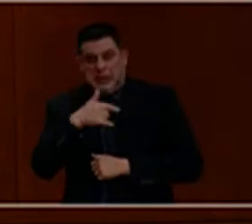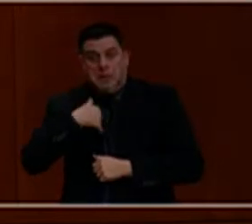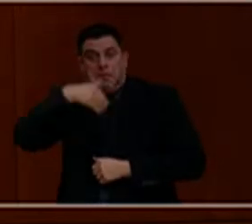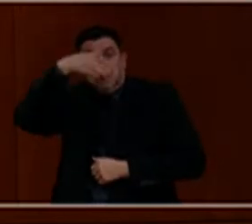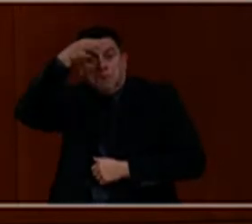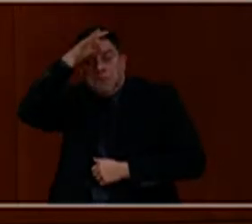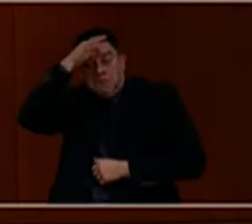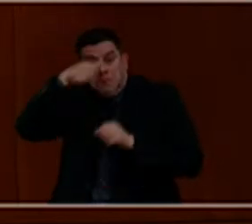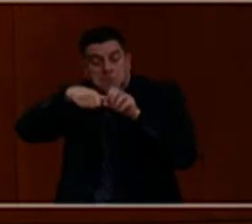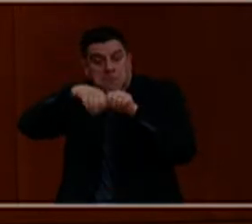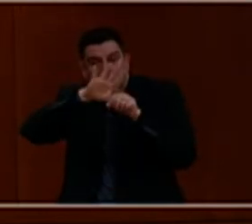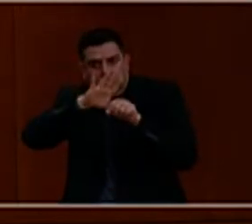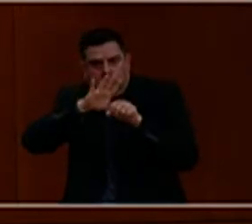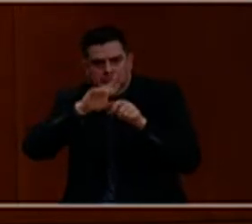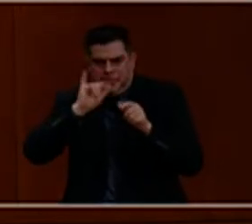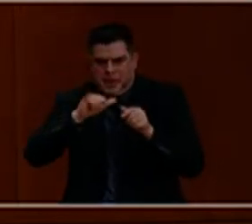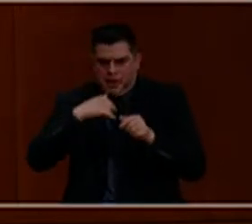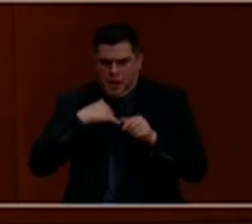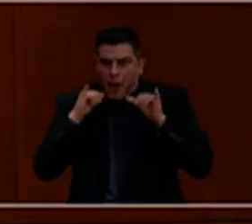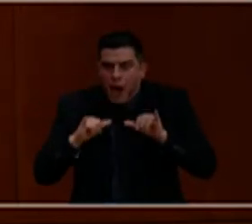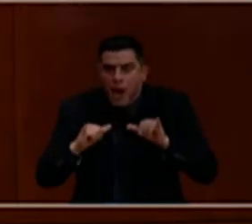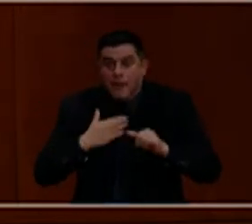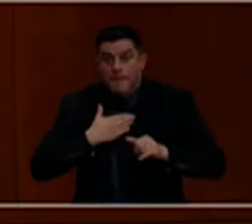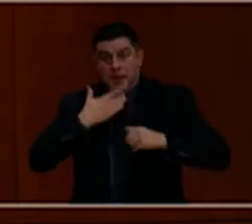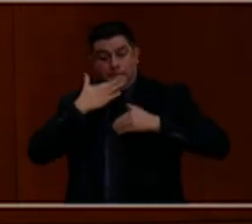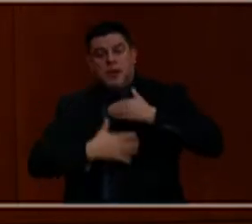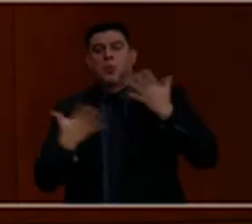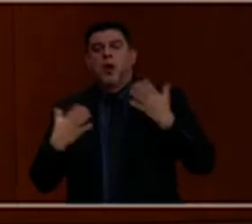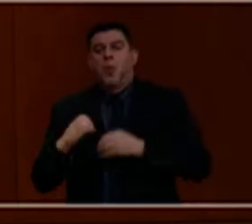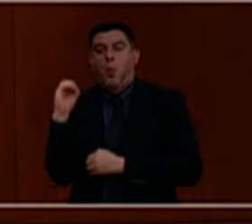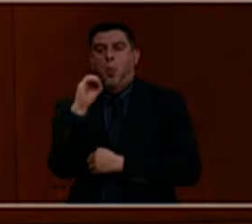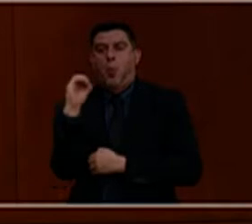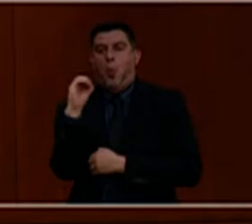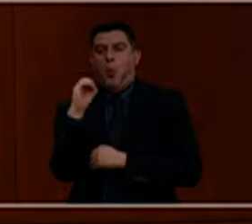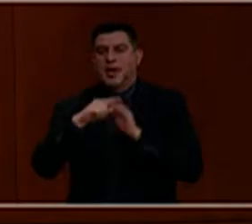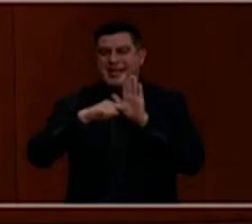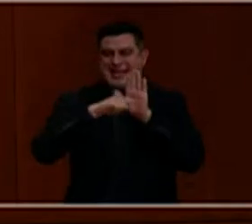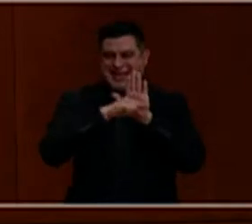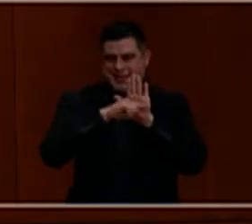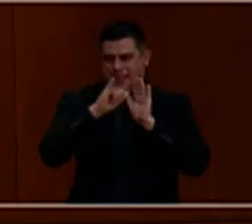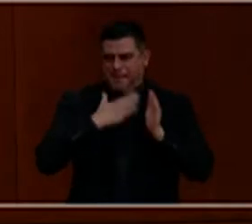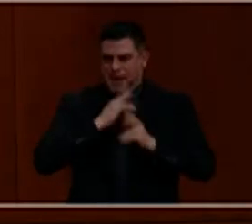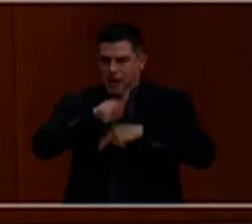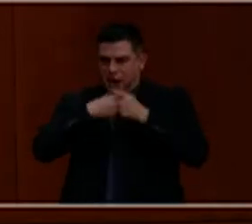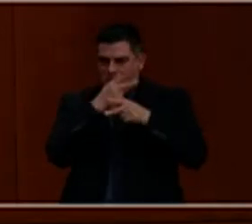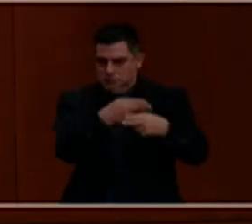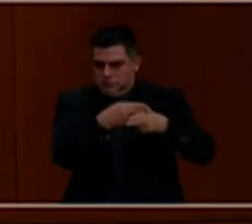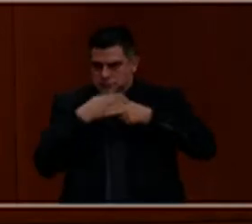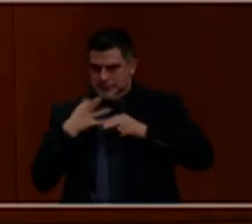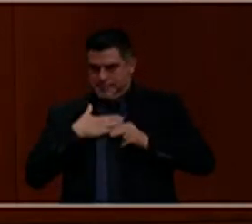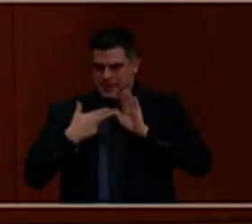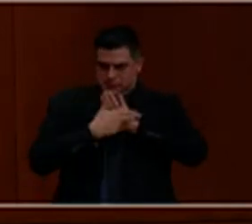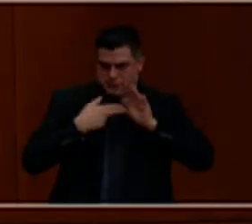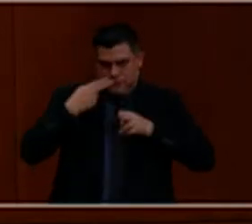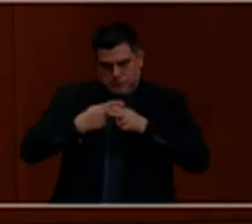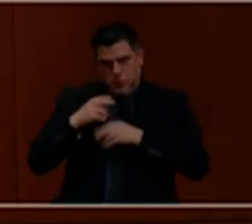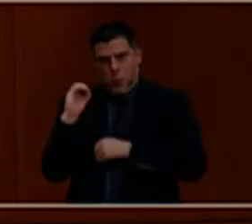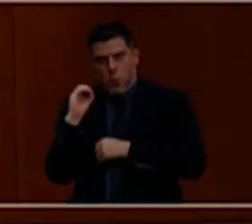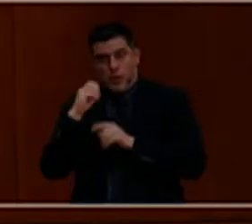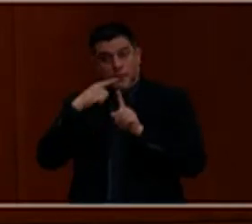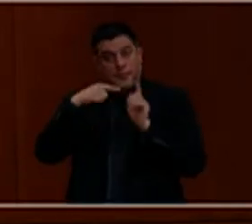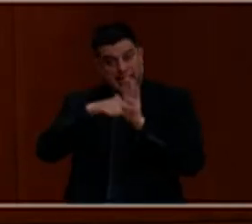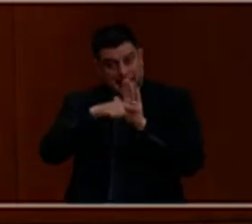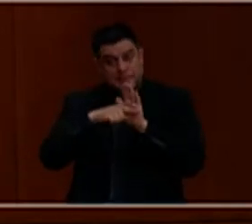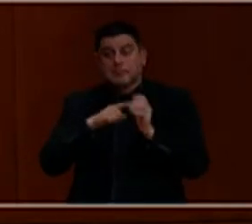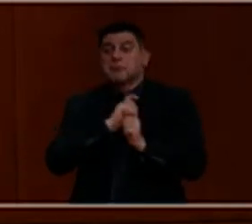I was excited to be able to go and help. And with the plasma donation, you know, I